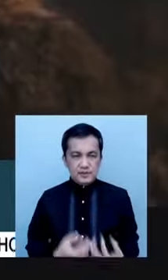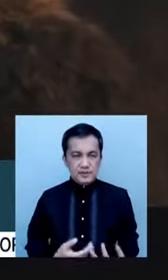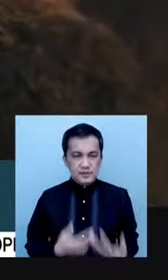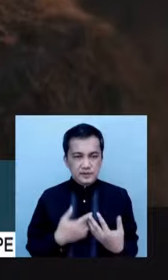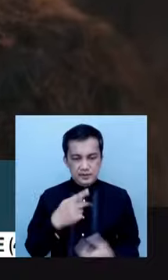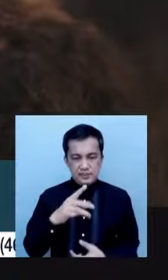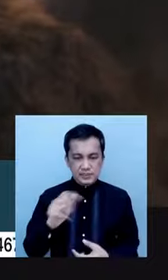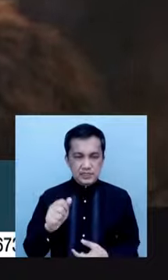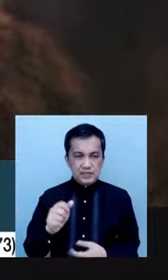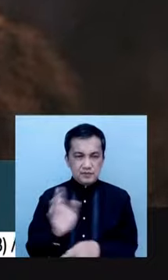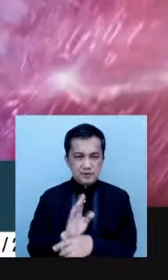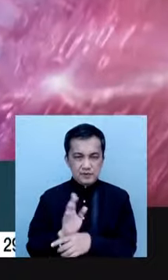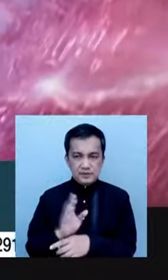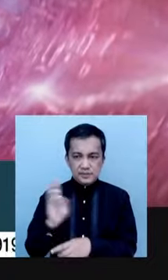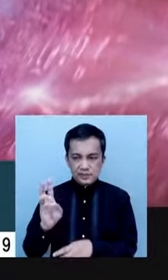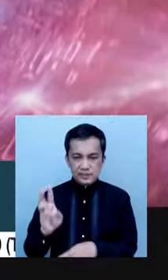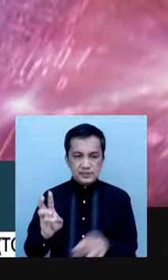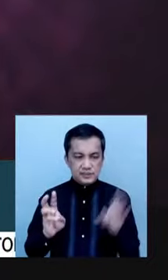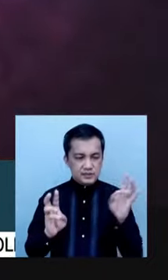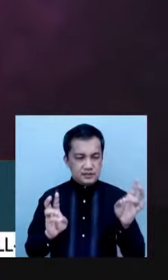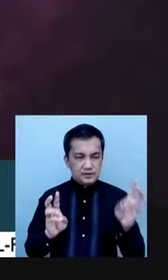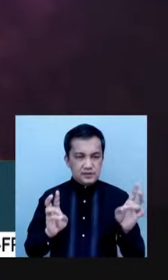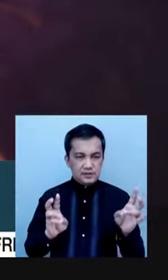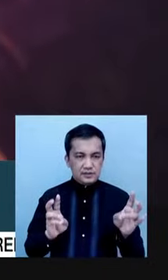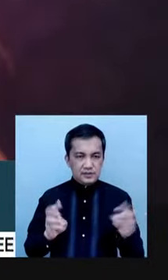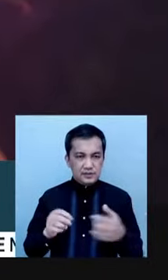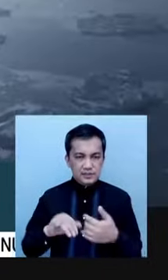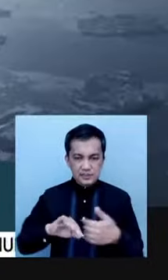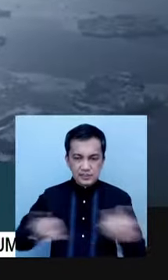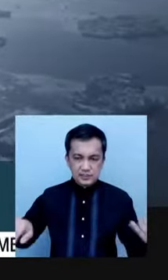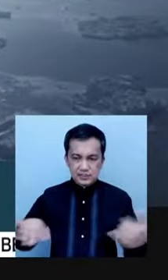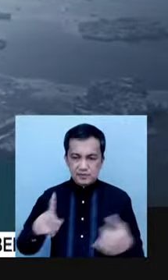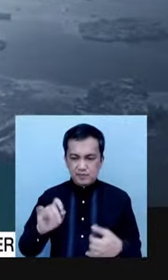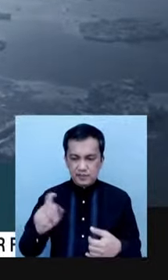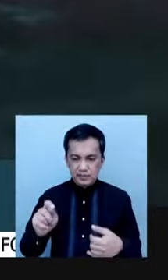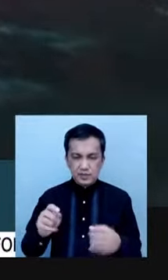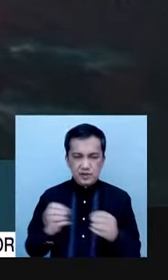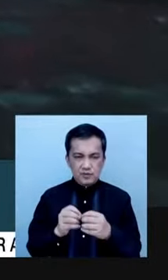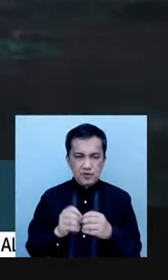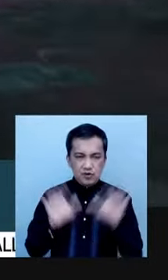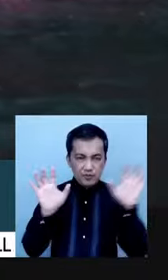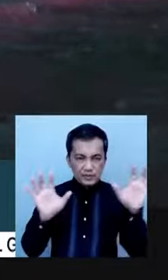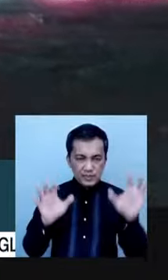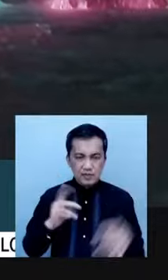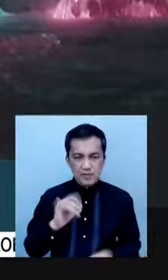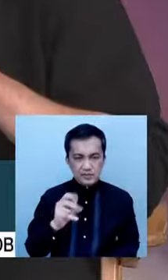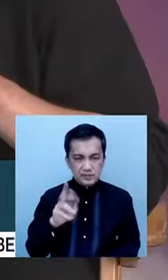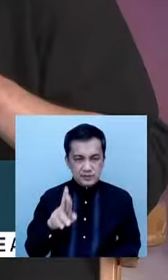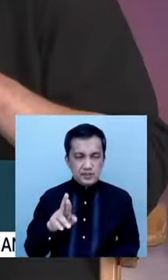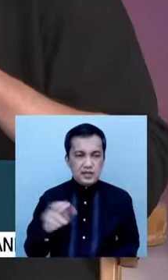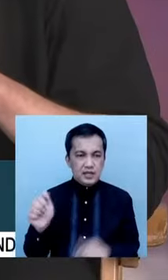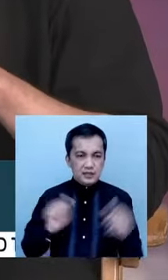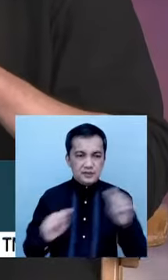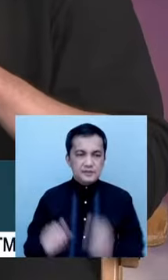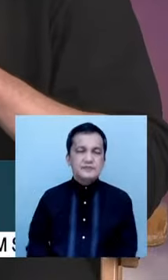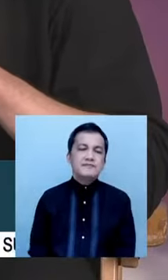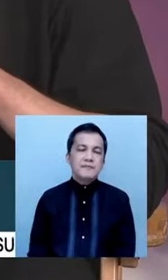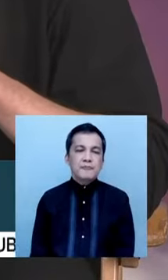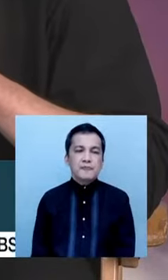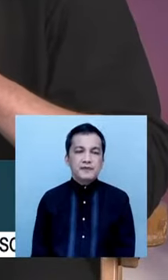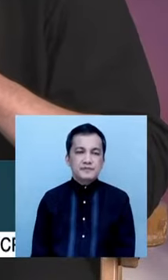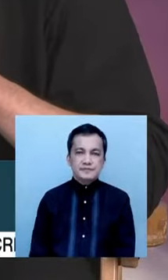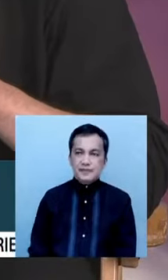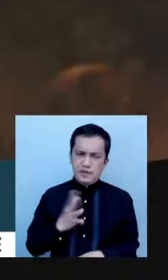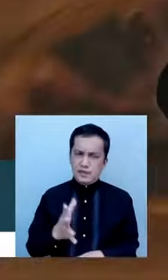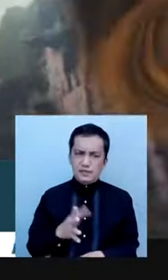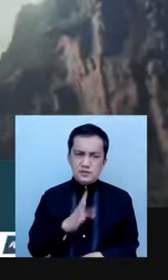the 60s and 70s. Less on the plot and more on the monster action. I just love the sequences where the monsters